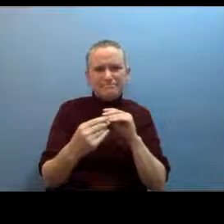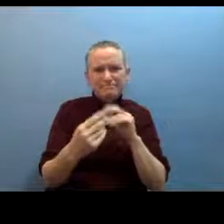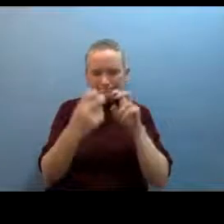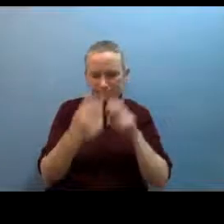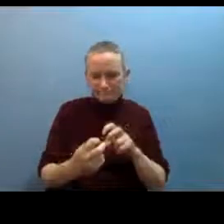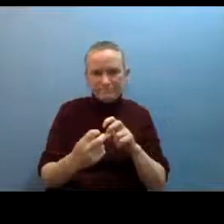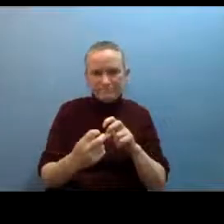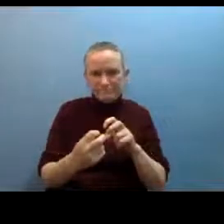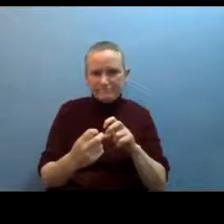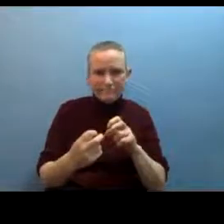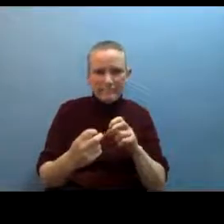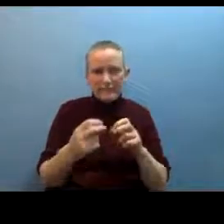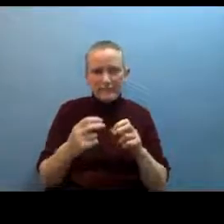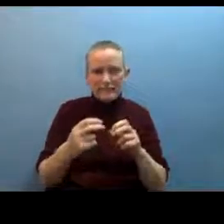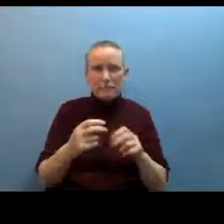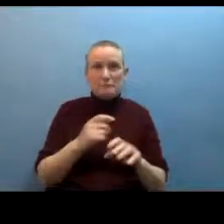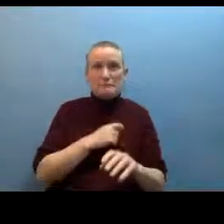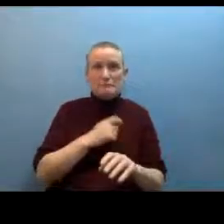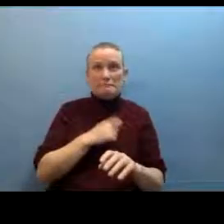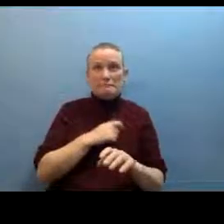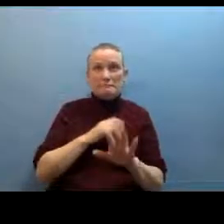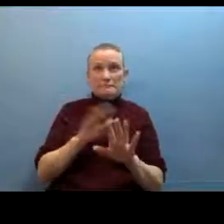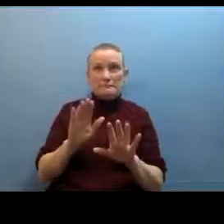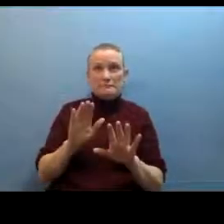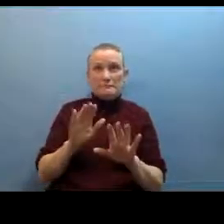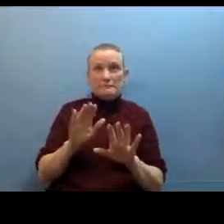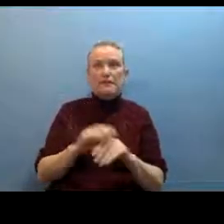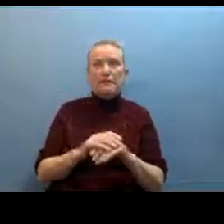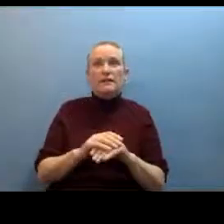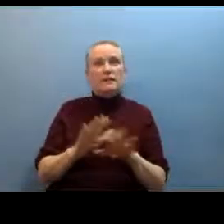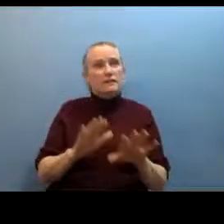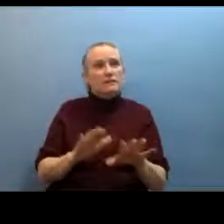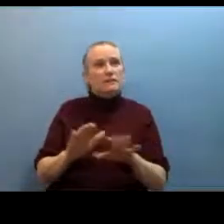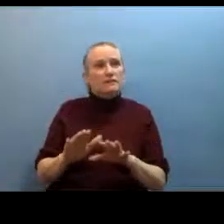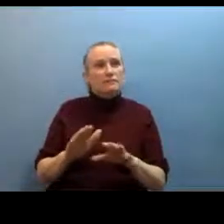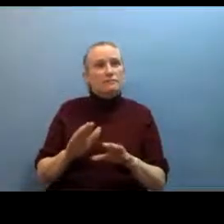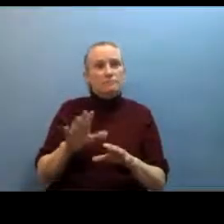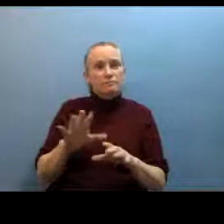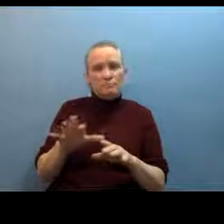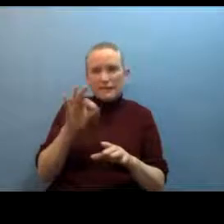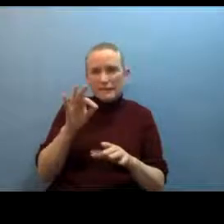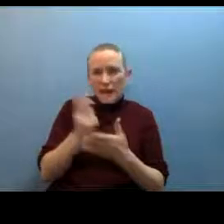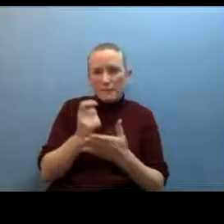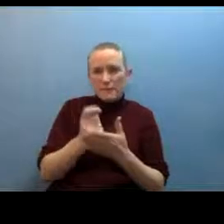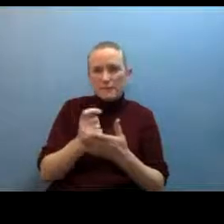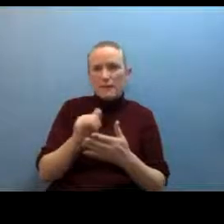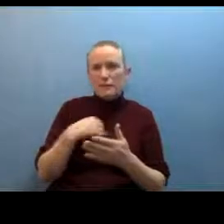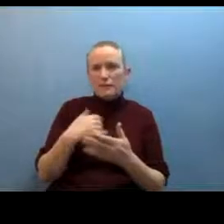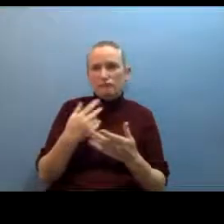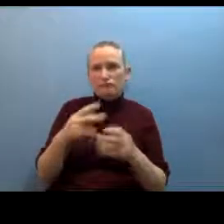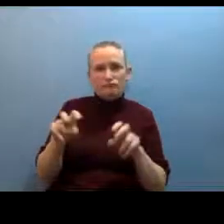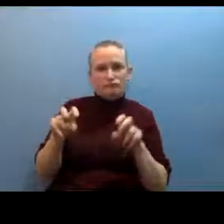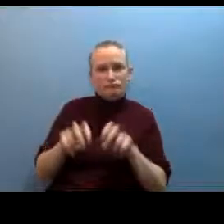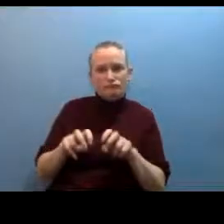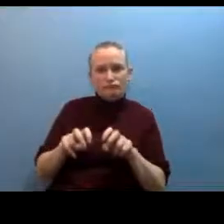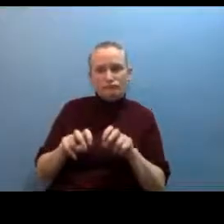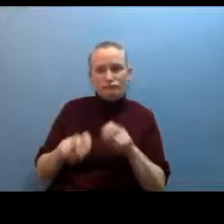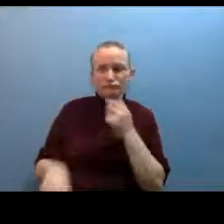a little bit daunting or intimidating. So look for a moment when maybe you're side by side with the young